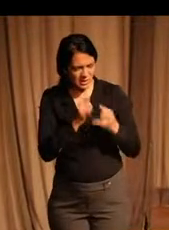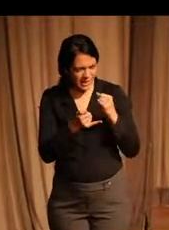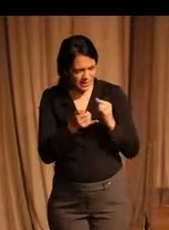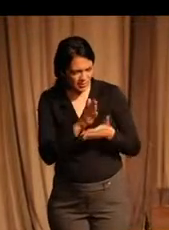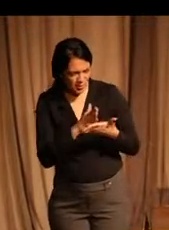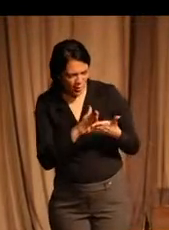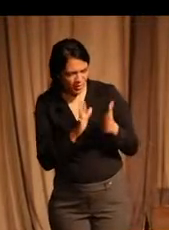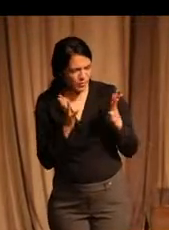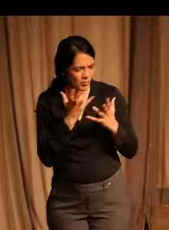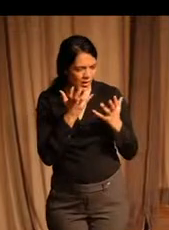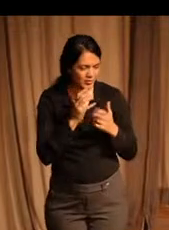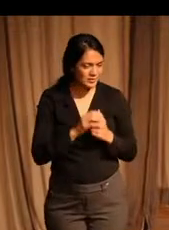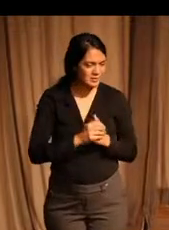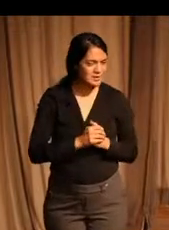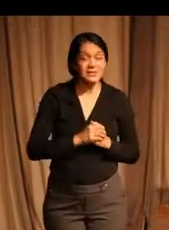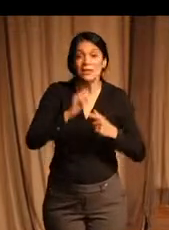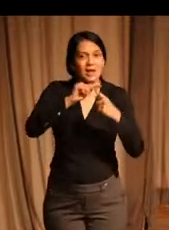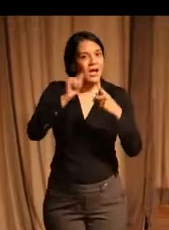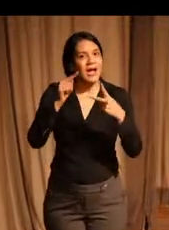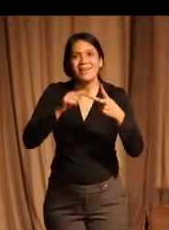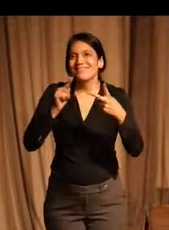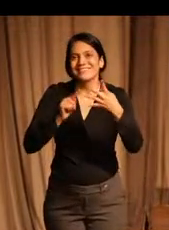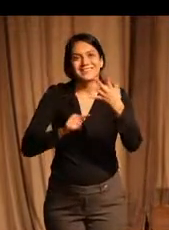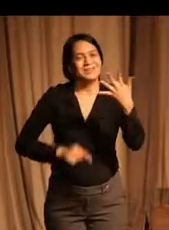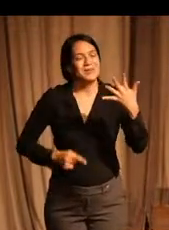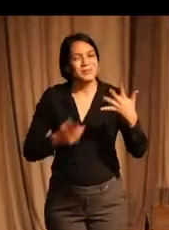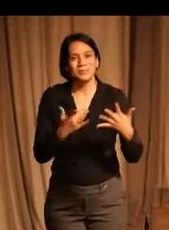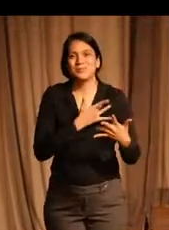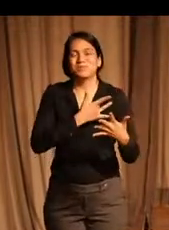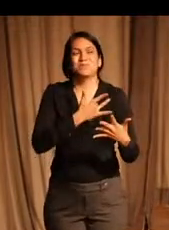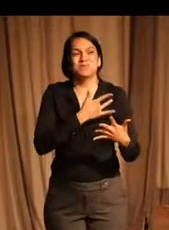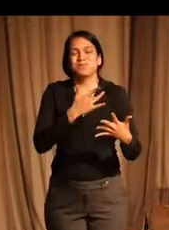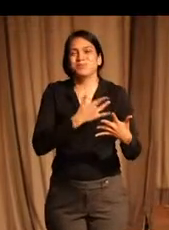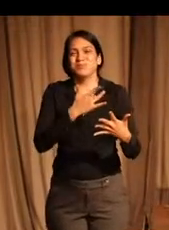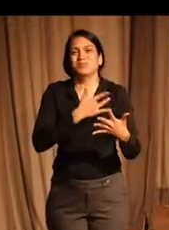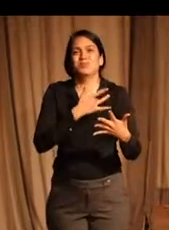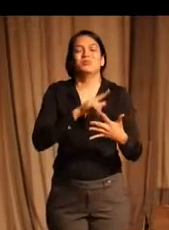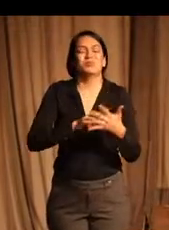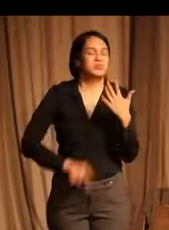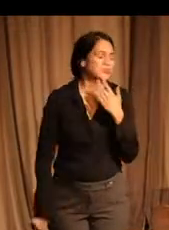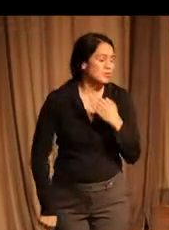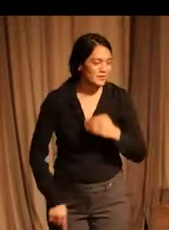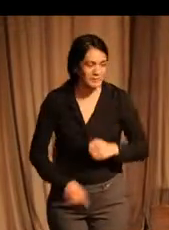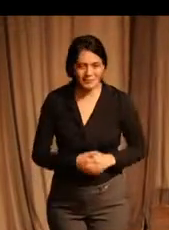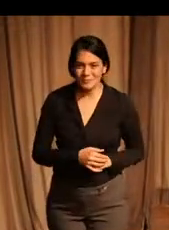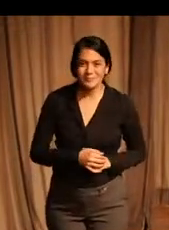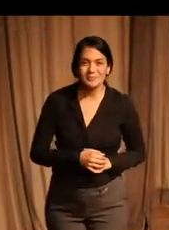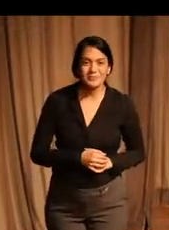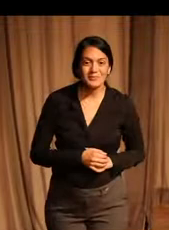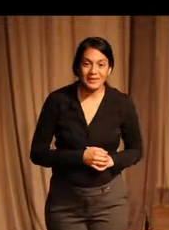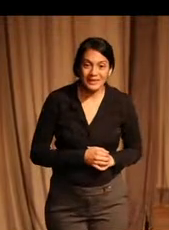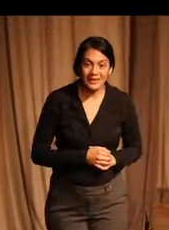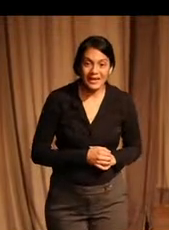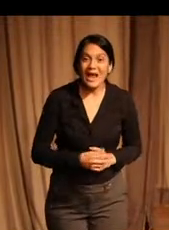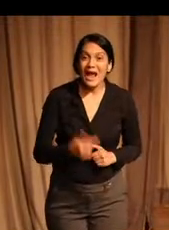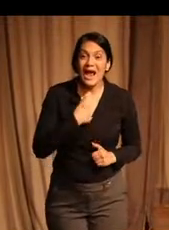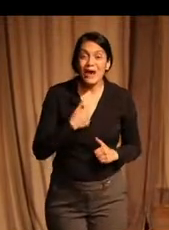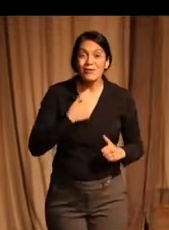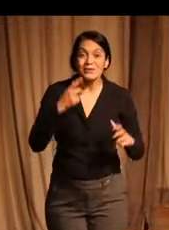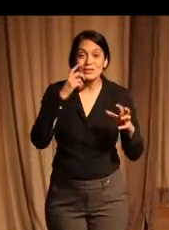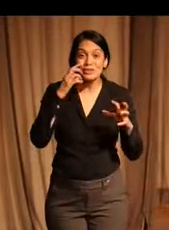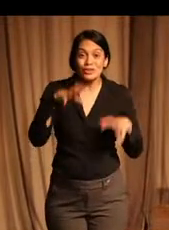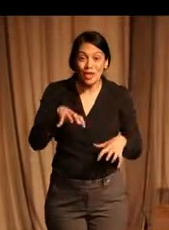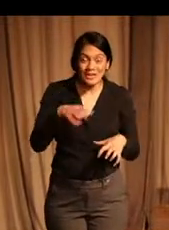And I'll stop because, again, there's so many things to talk about. But I couldn't believe that there was a Negritude Conference. I had no idea before